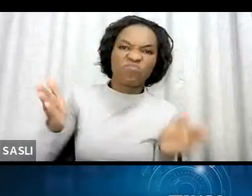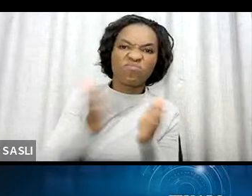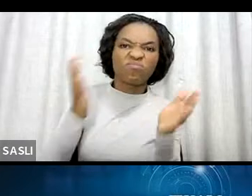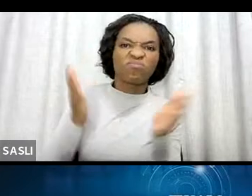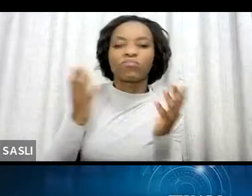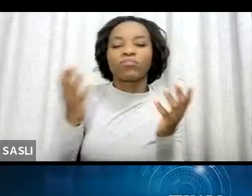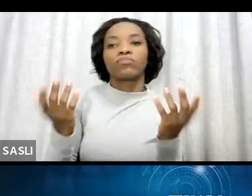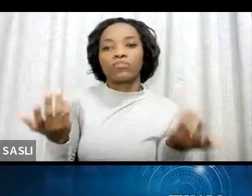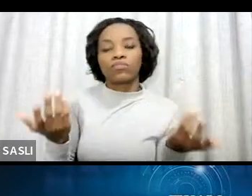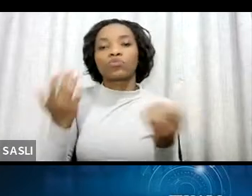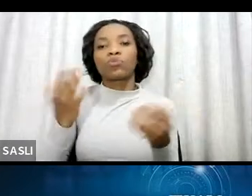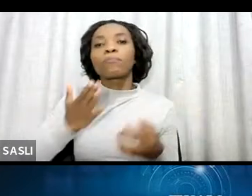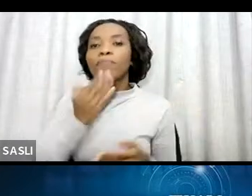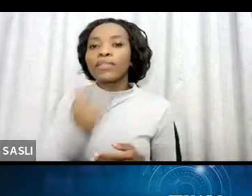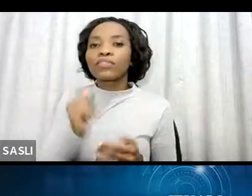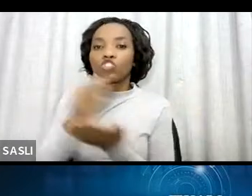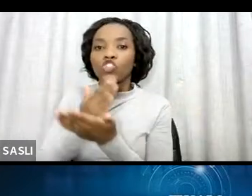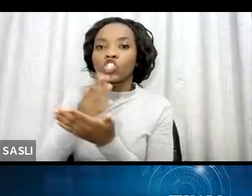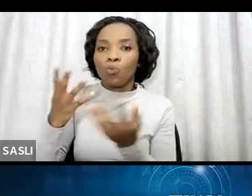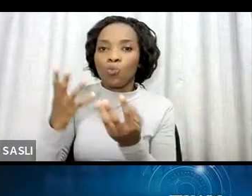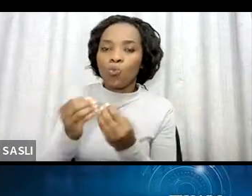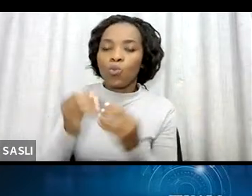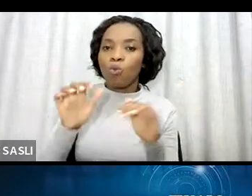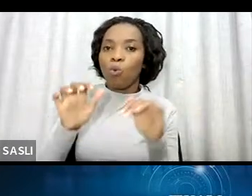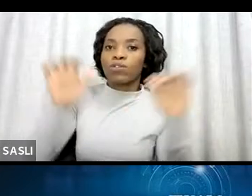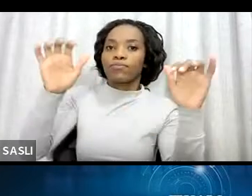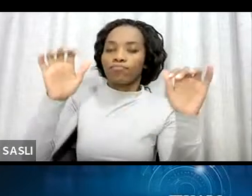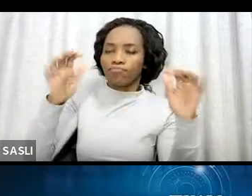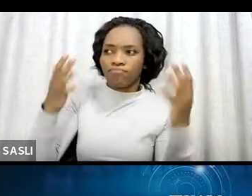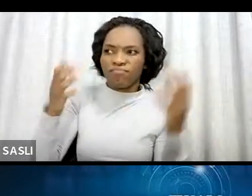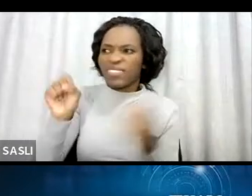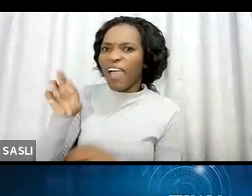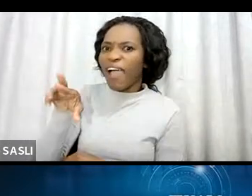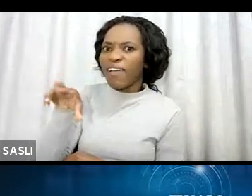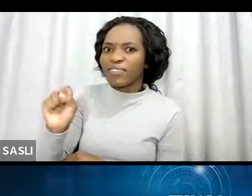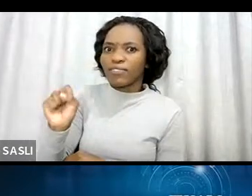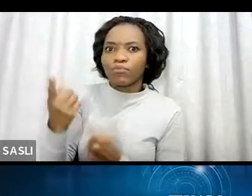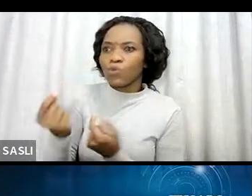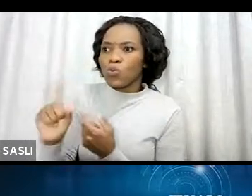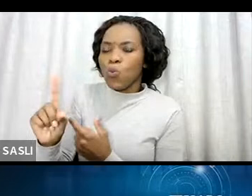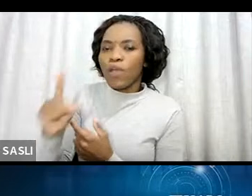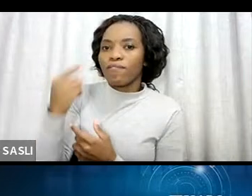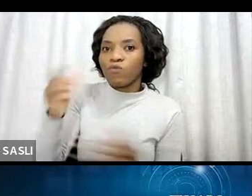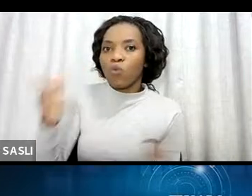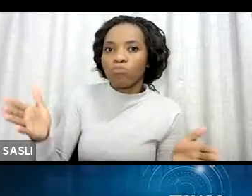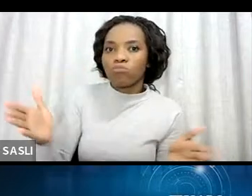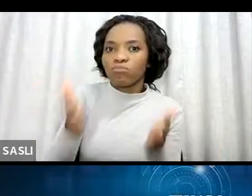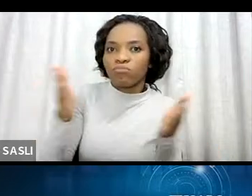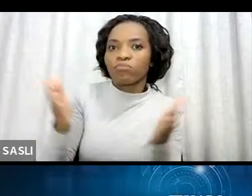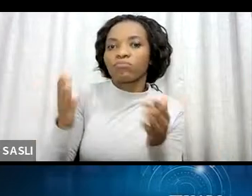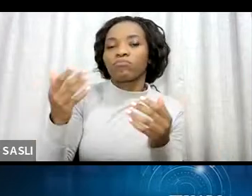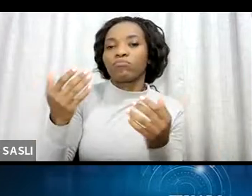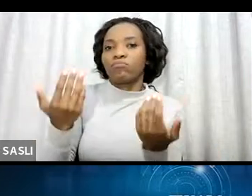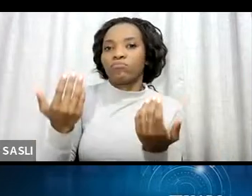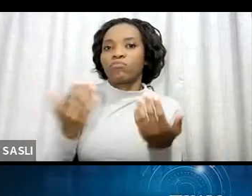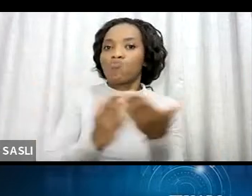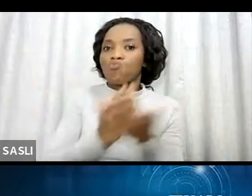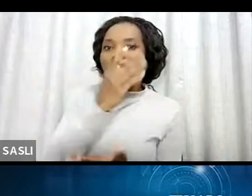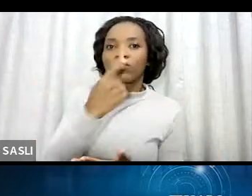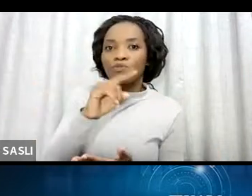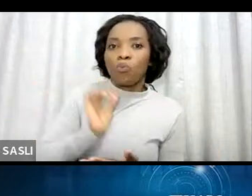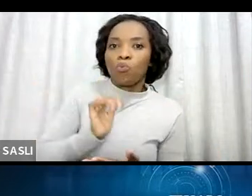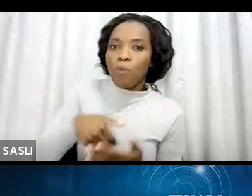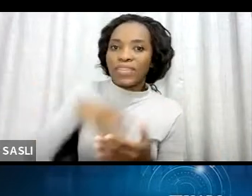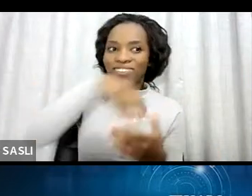with the audience, what is SARS doing towards advancing the rights of women in trade and also promoting gender